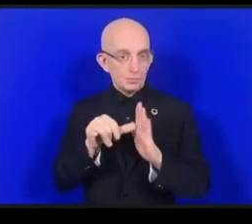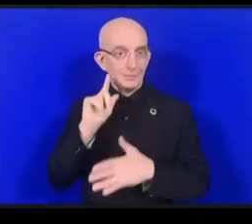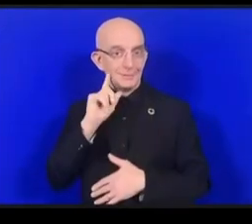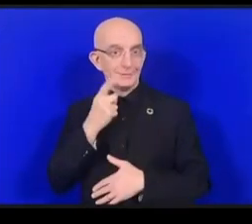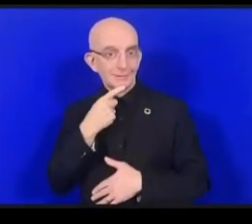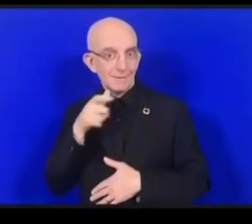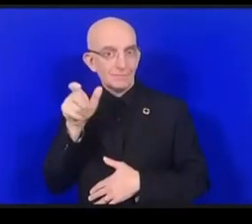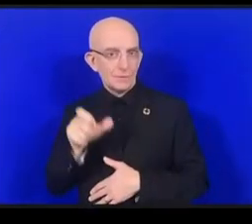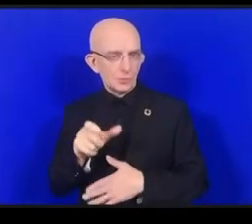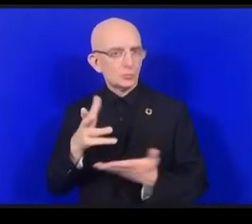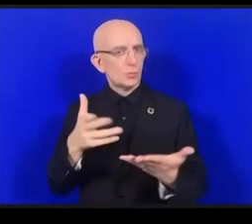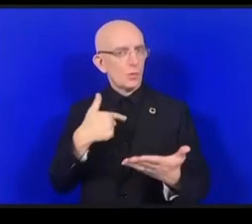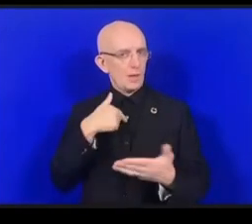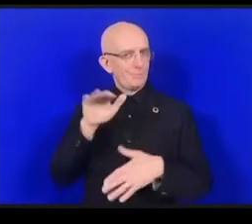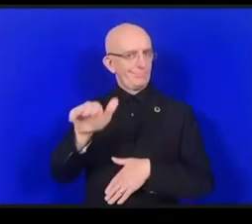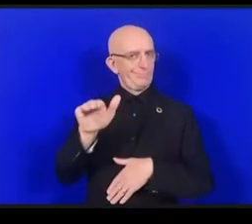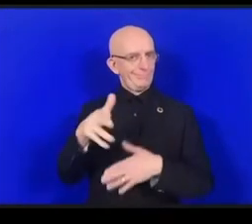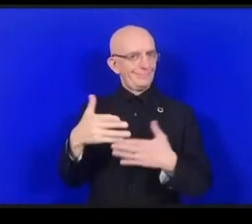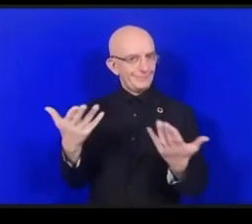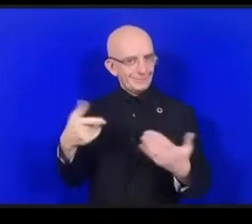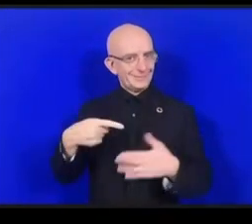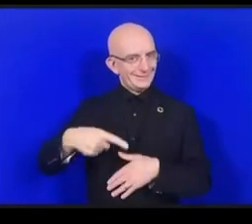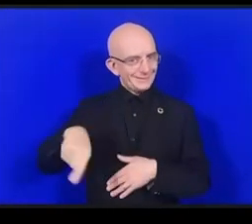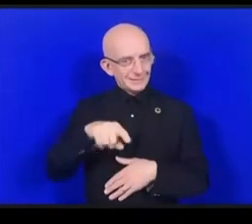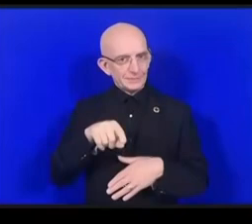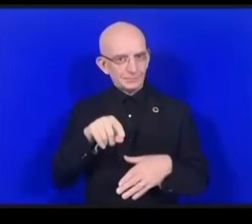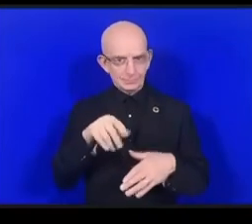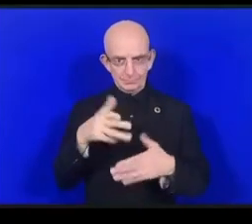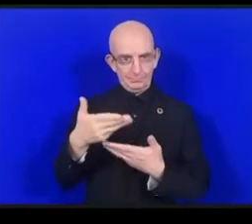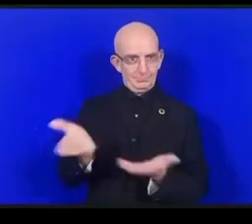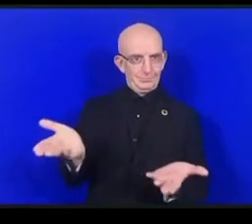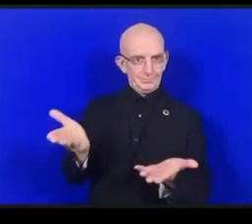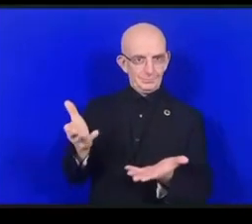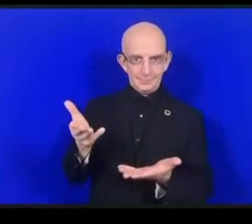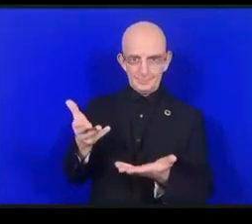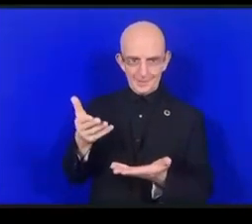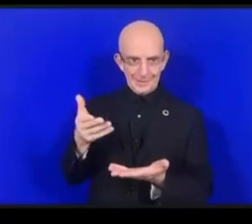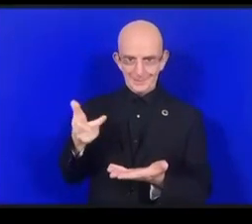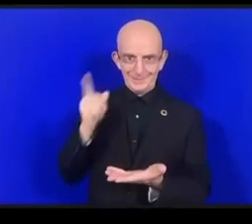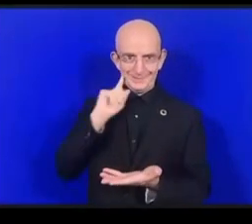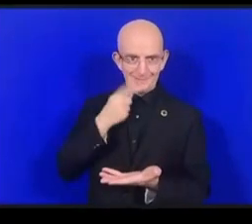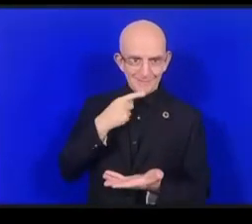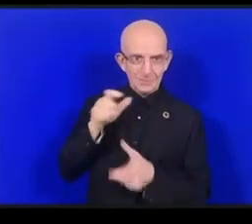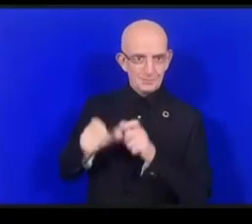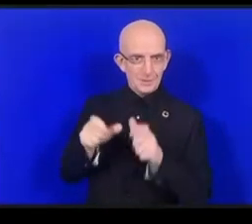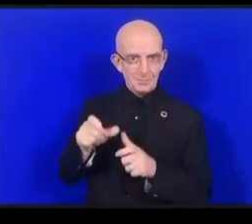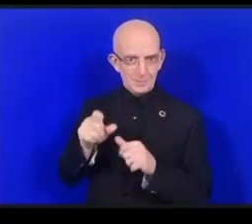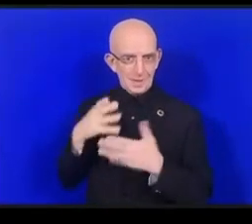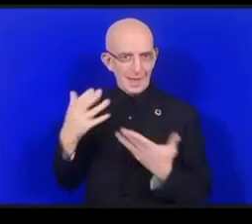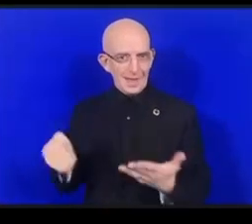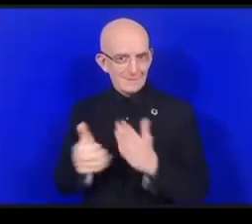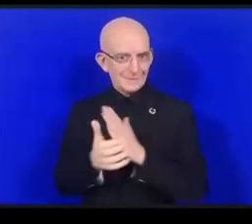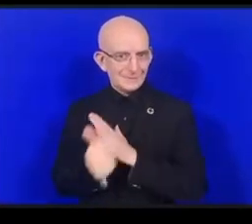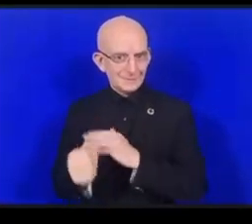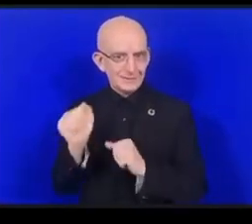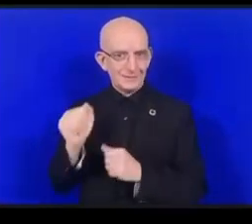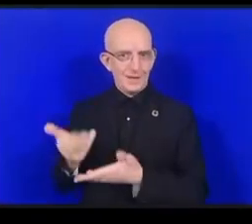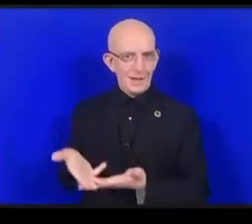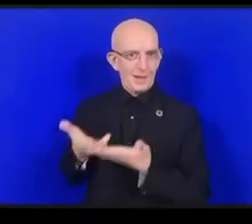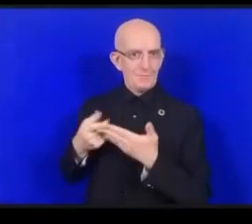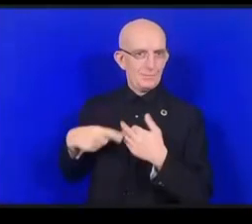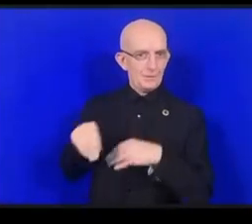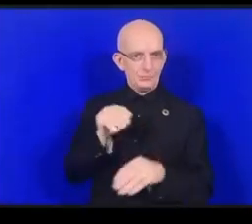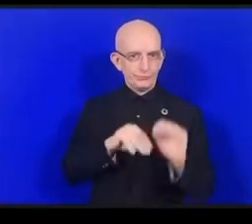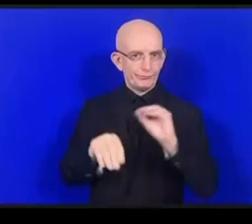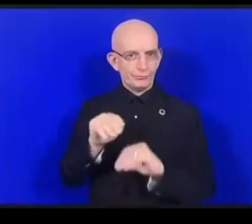to device-specific things. You're quite right about that, too. Thank you for the lively debate. And I'm